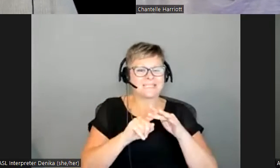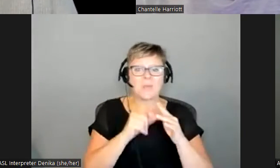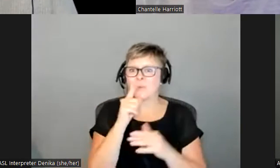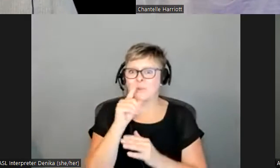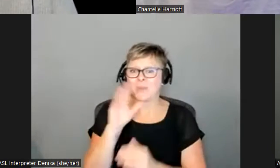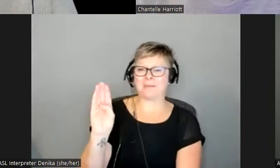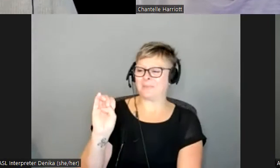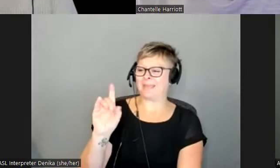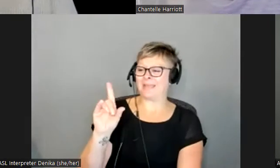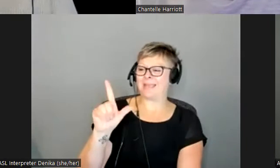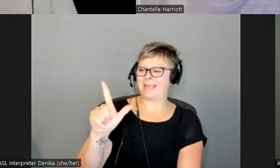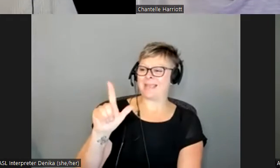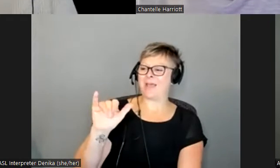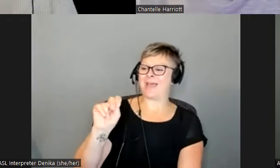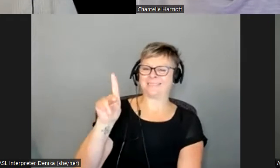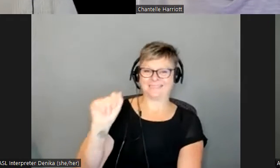just to talk a little bit about